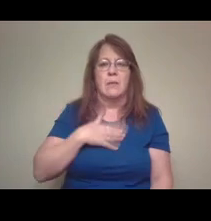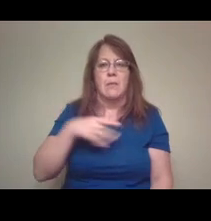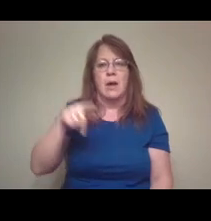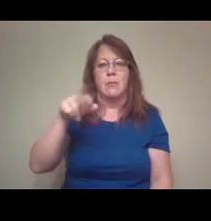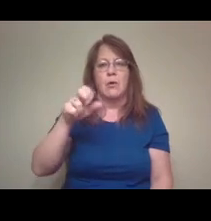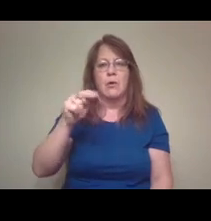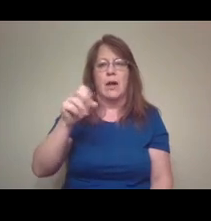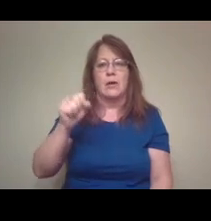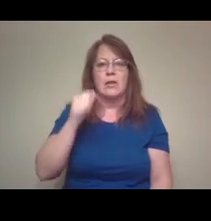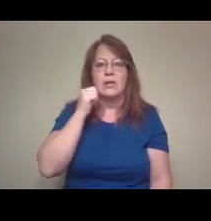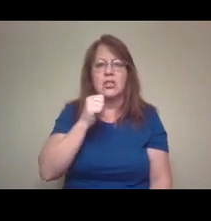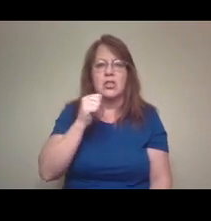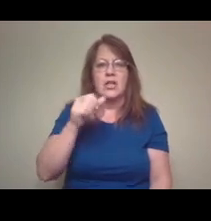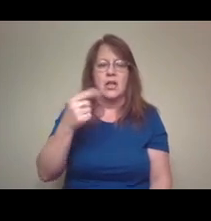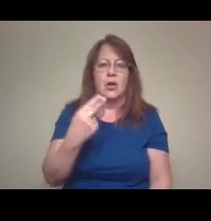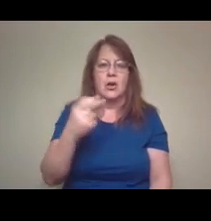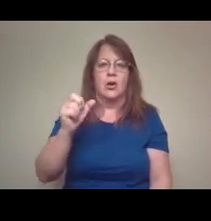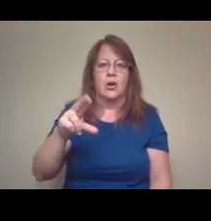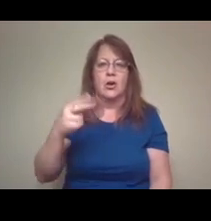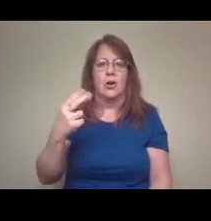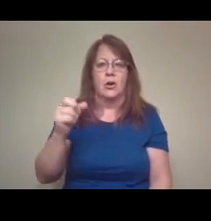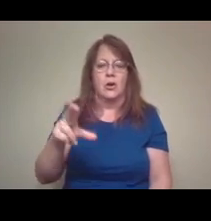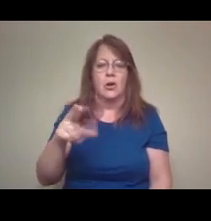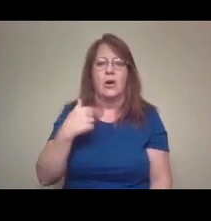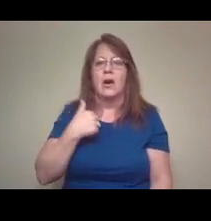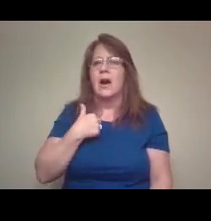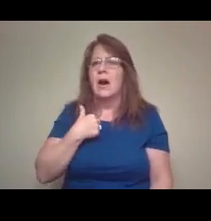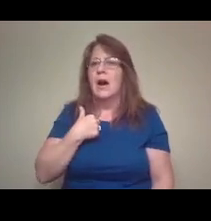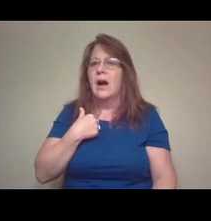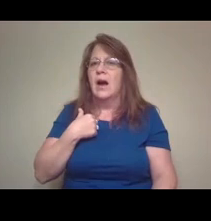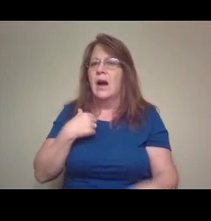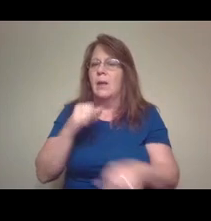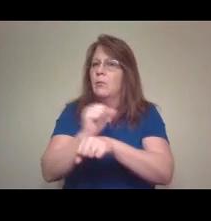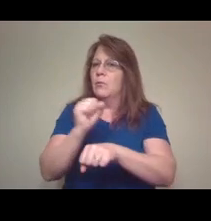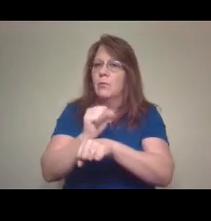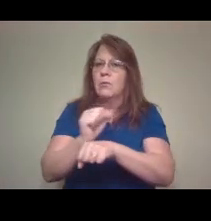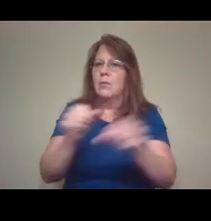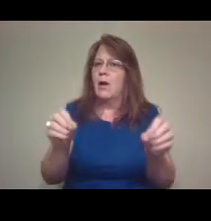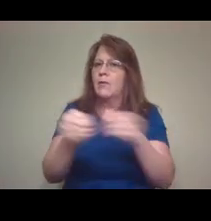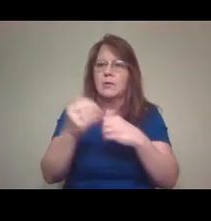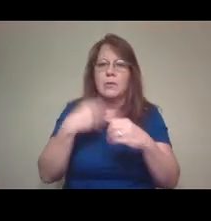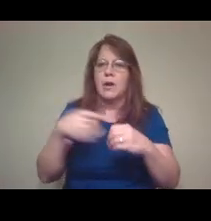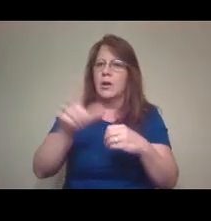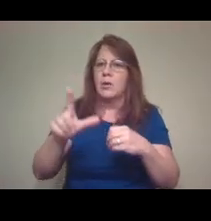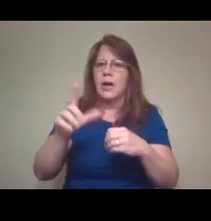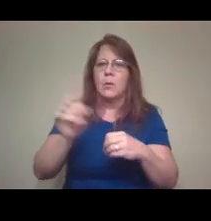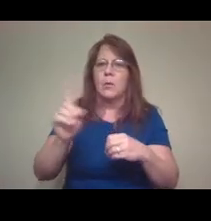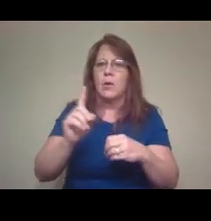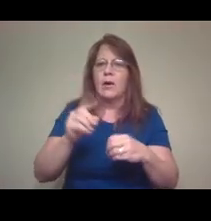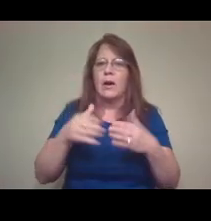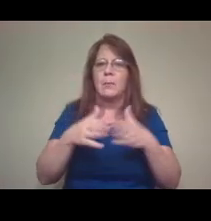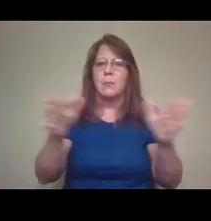the Suicide Prevention Strategies Manager with the Office of Suicide Prevention, and we are located in the Department of Public Health